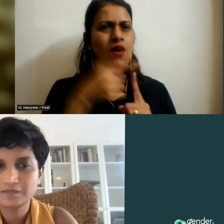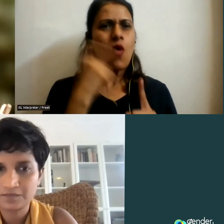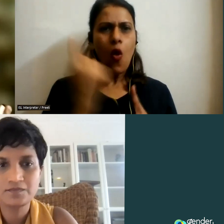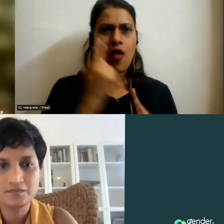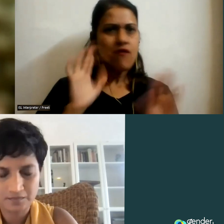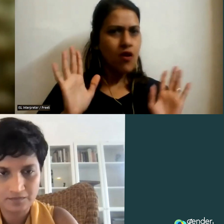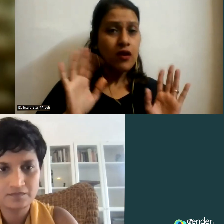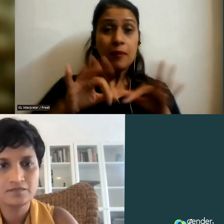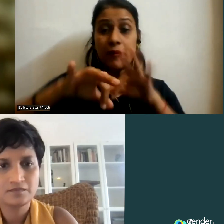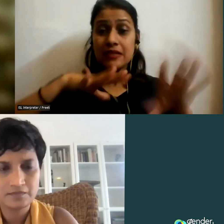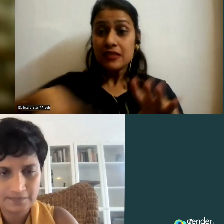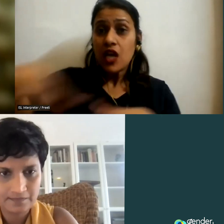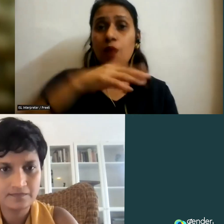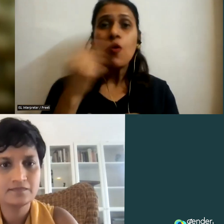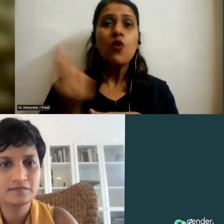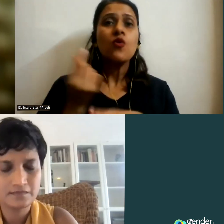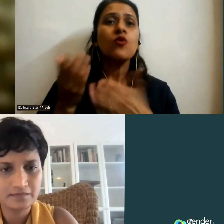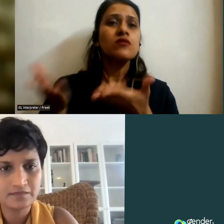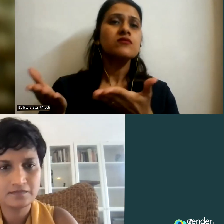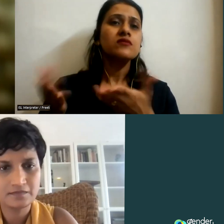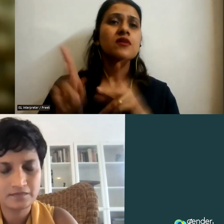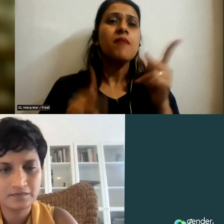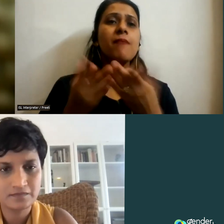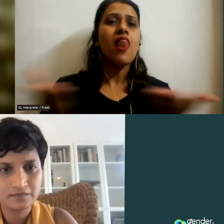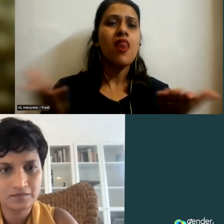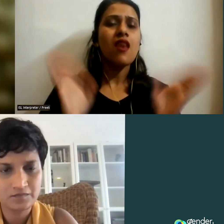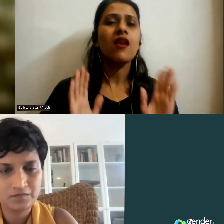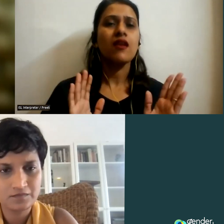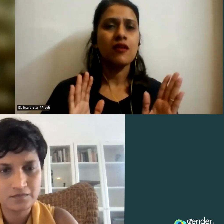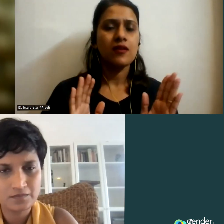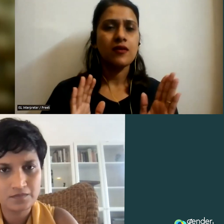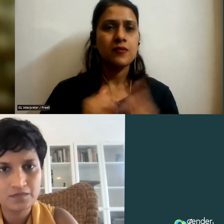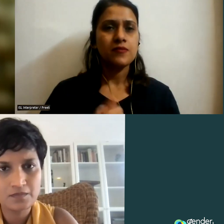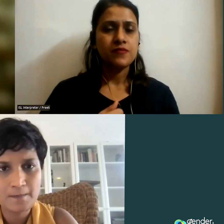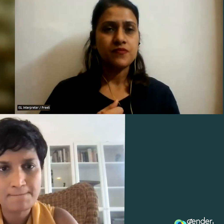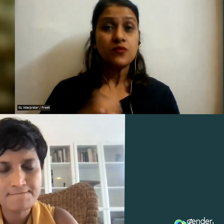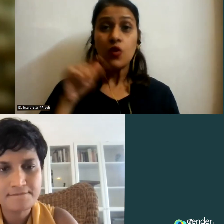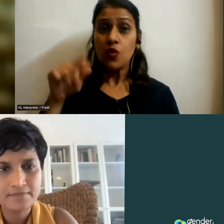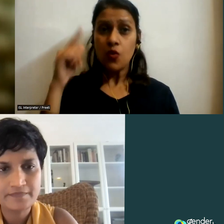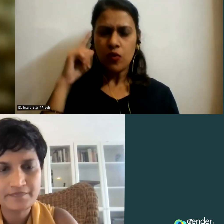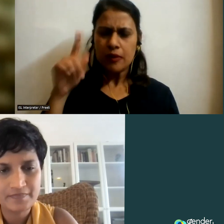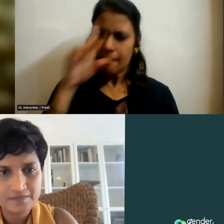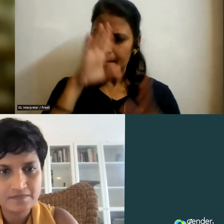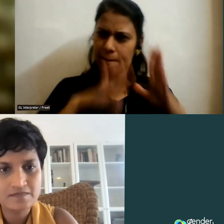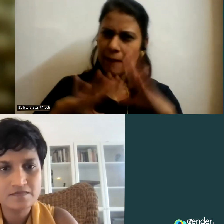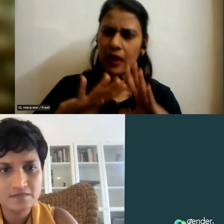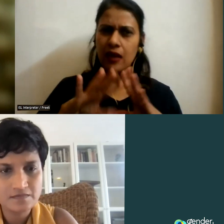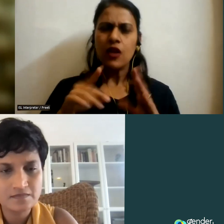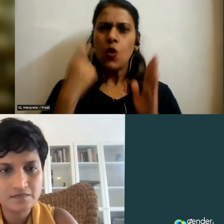the city as much as the rest of them. So, how do you use design